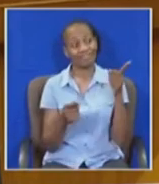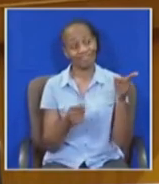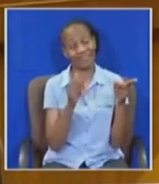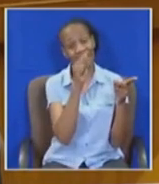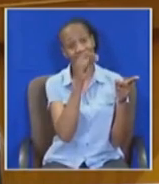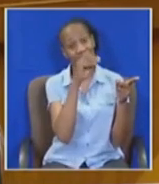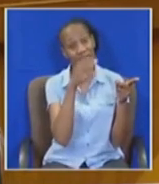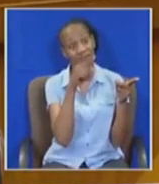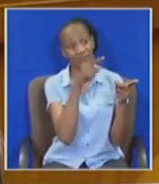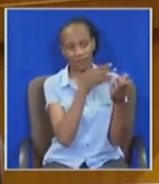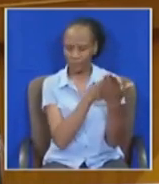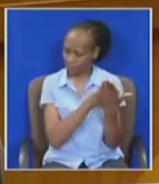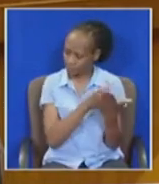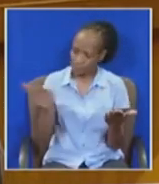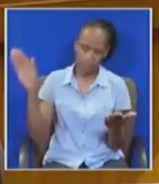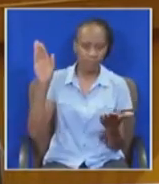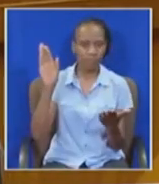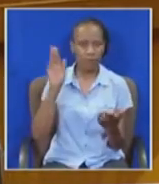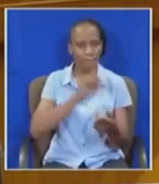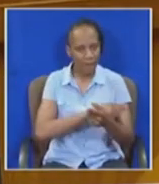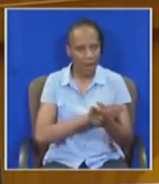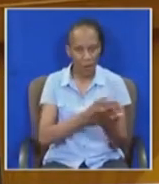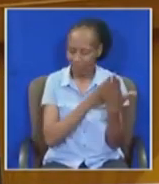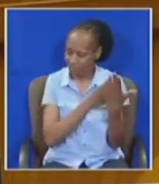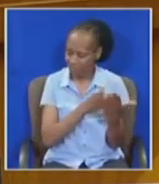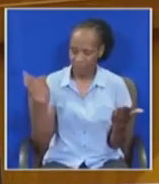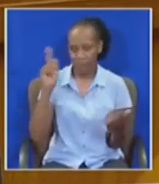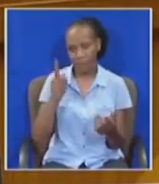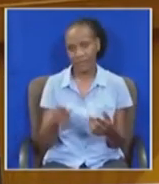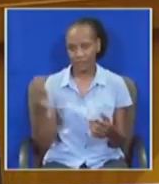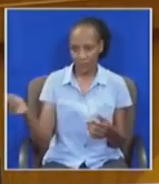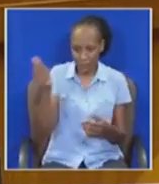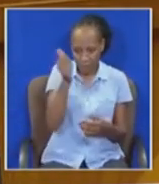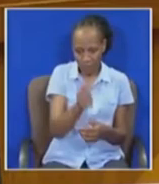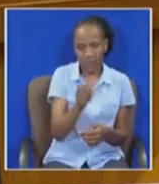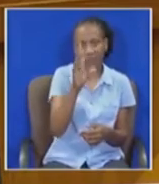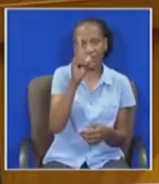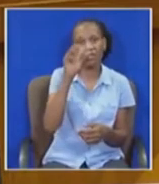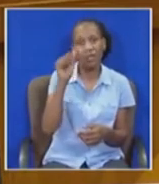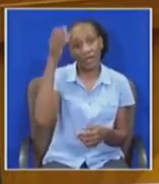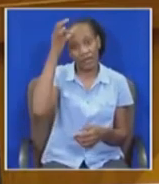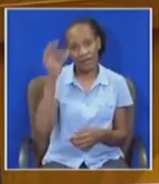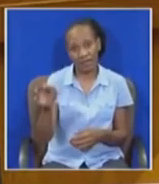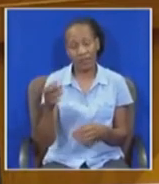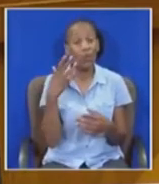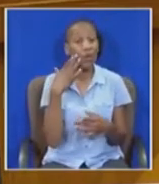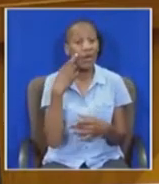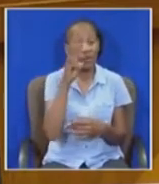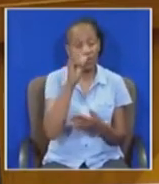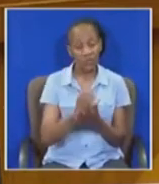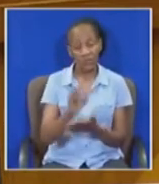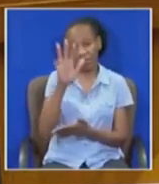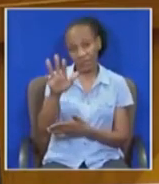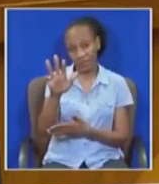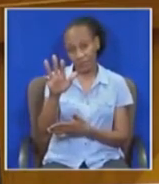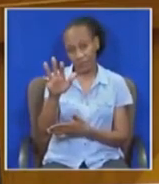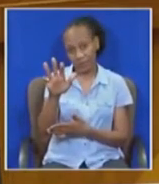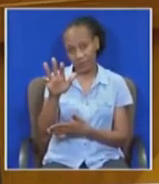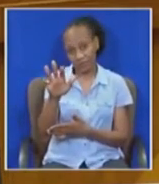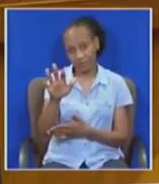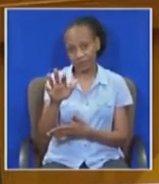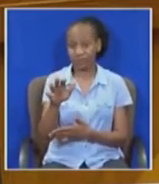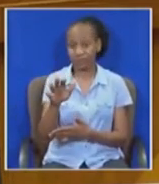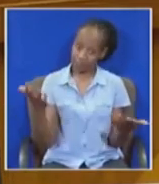to be voted out of power and for a DA-led government to be elected in 2019 that will